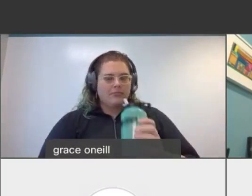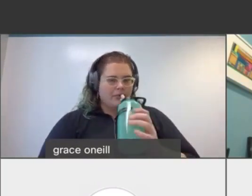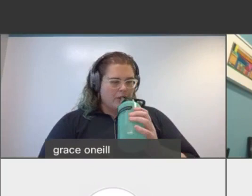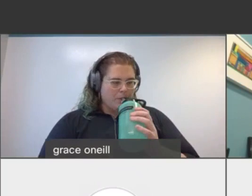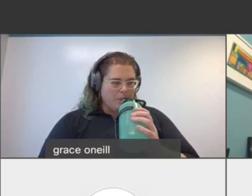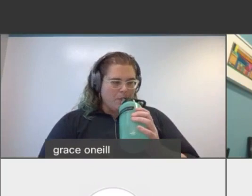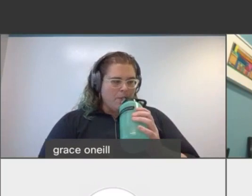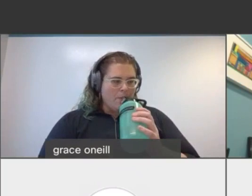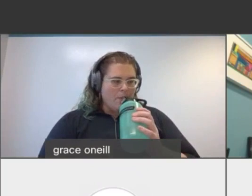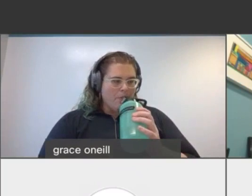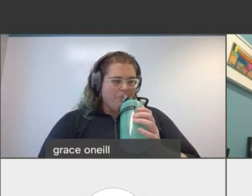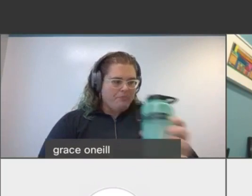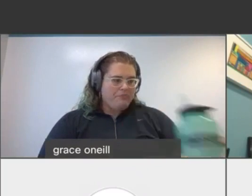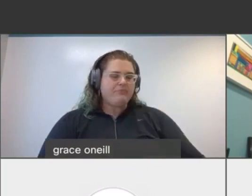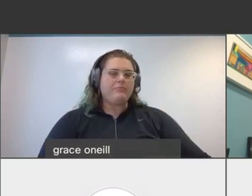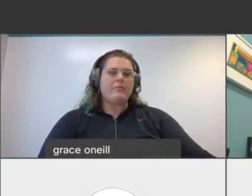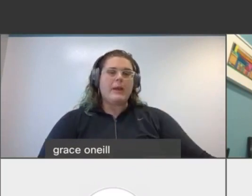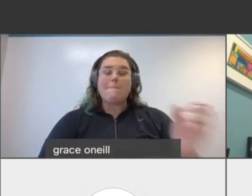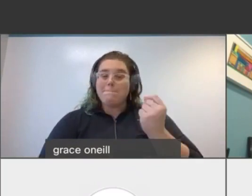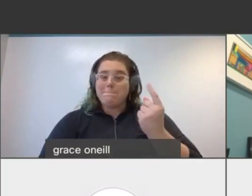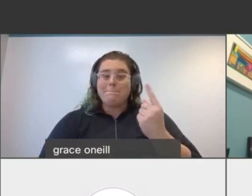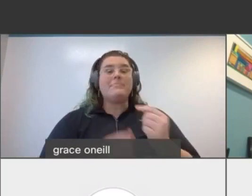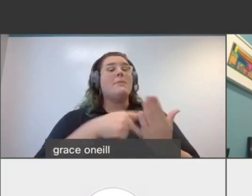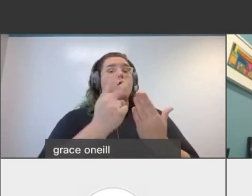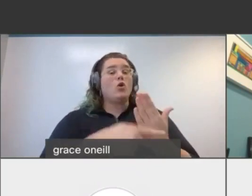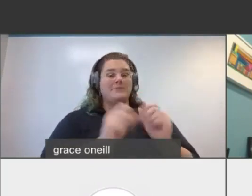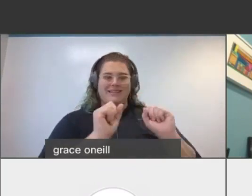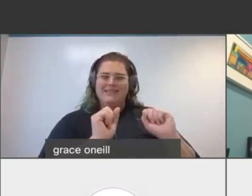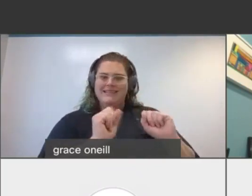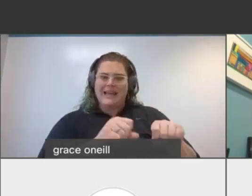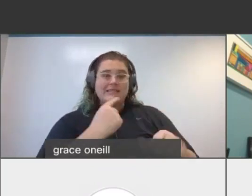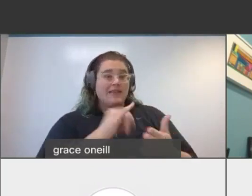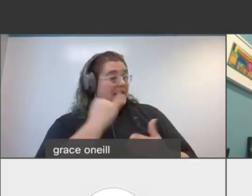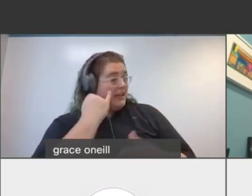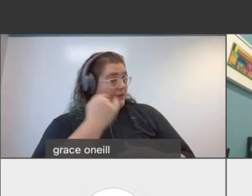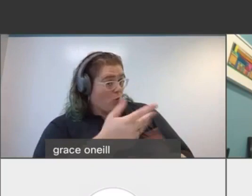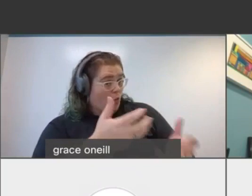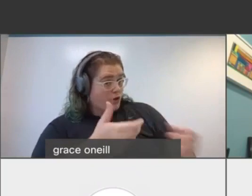programs can require that people get a vaccination as a condition of participation.